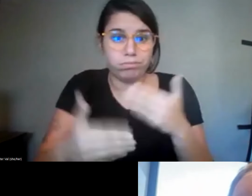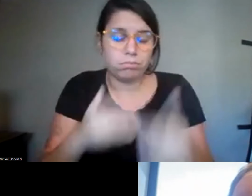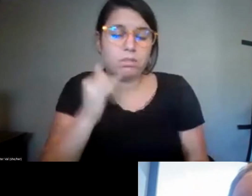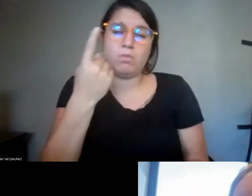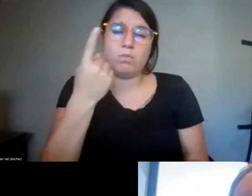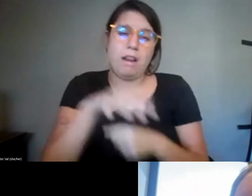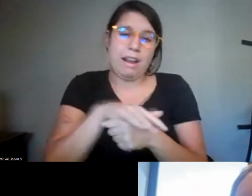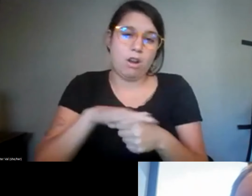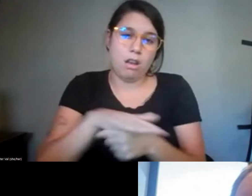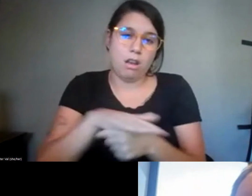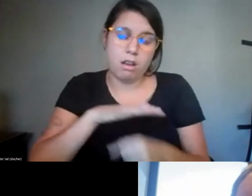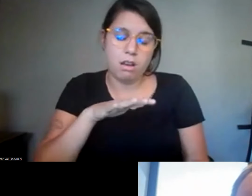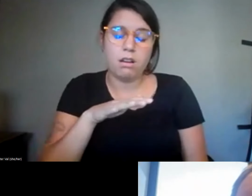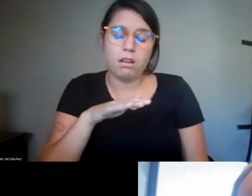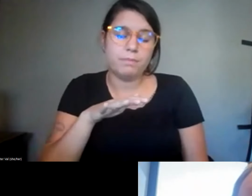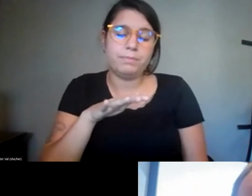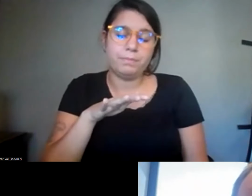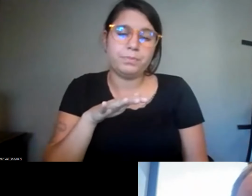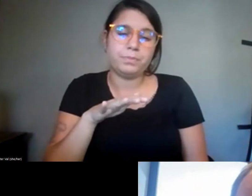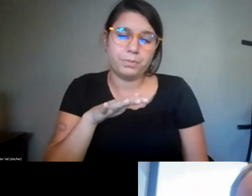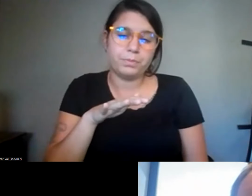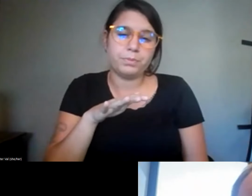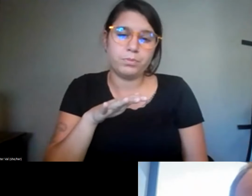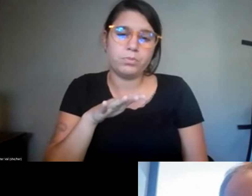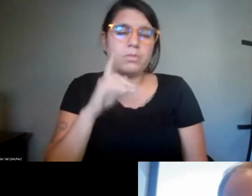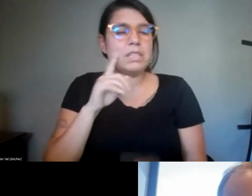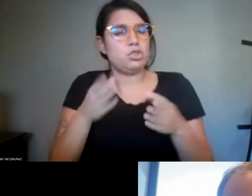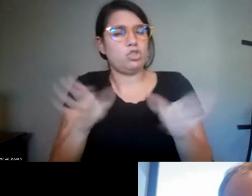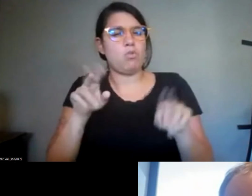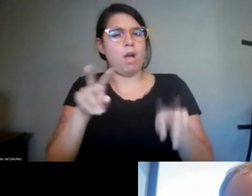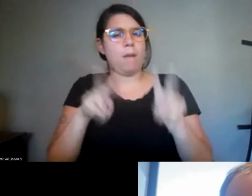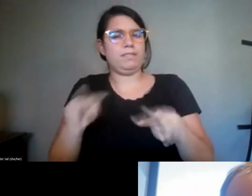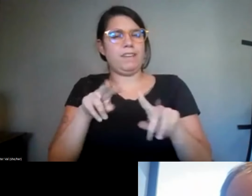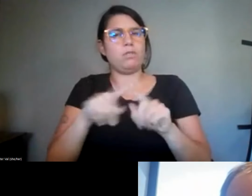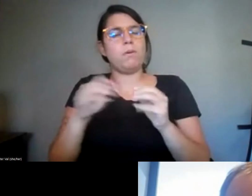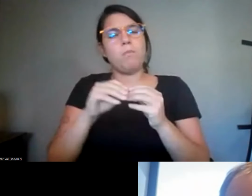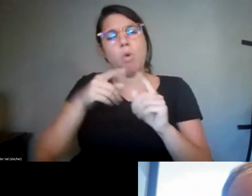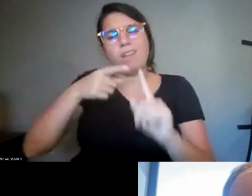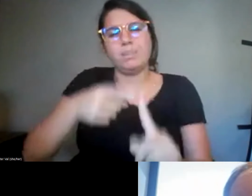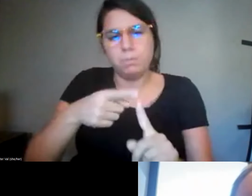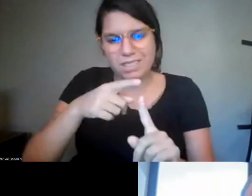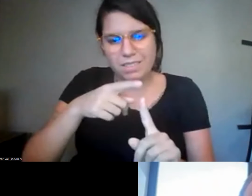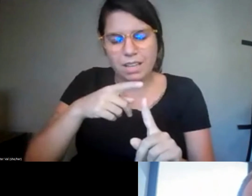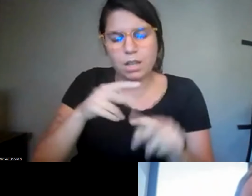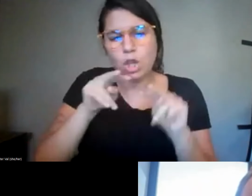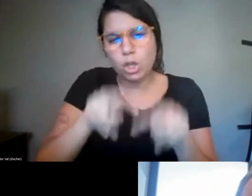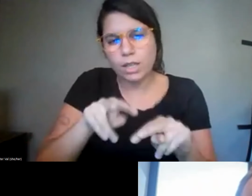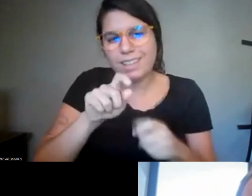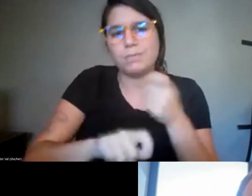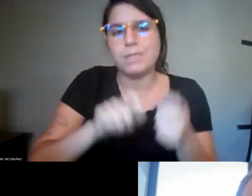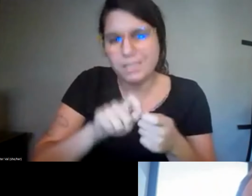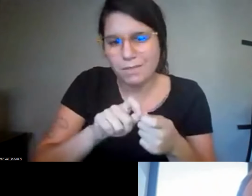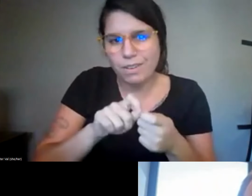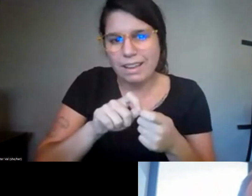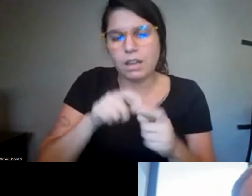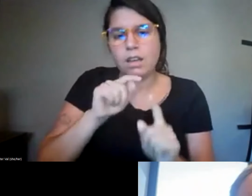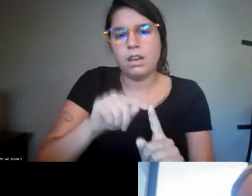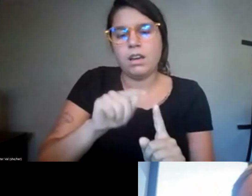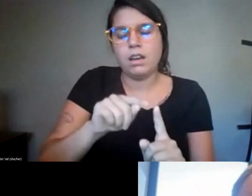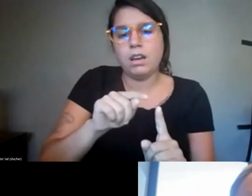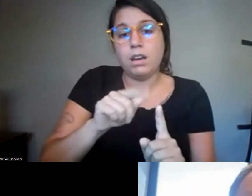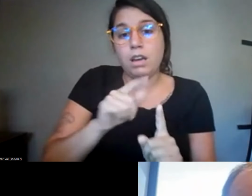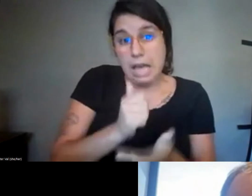that a general observation. I think more specifically looking at particular points, whether it's